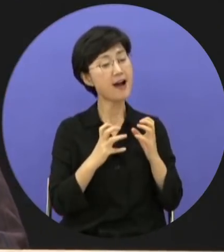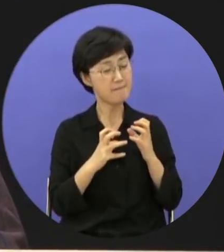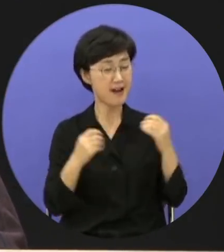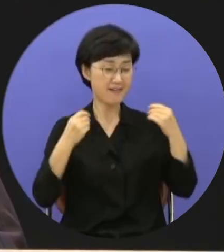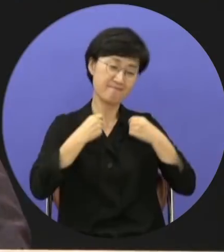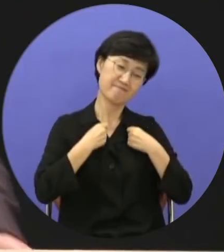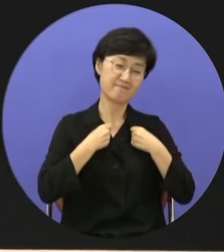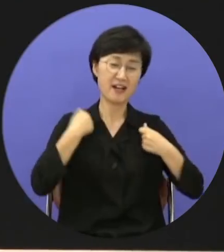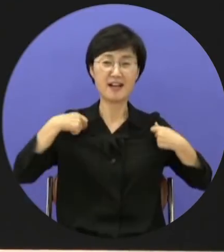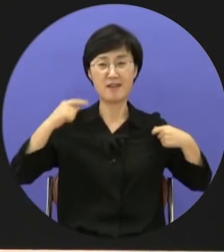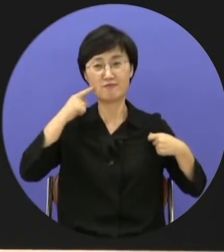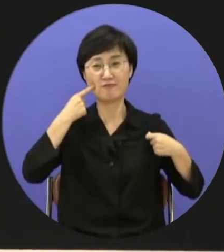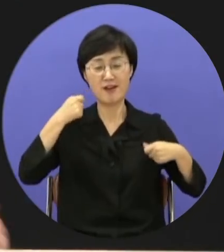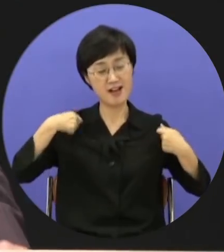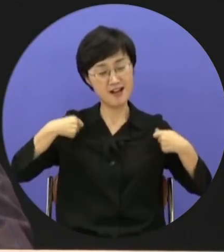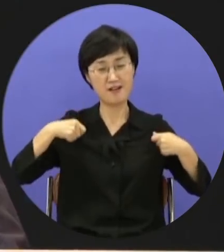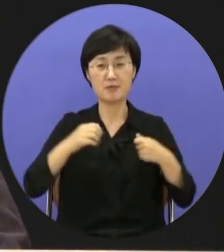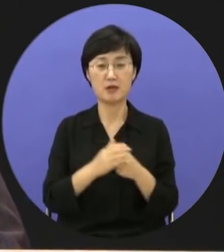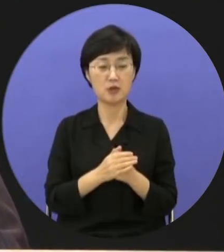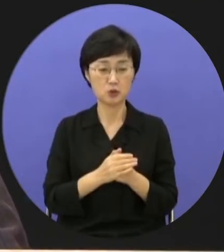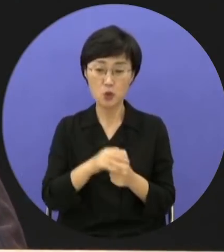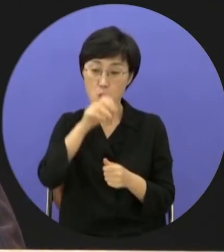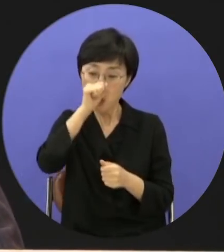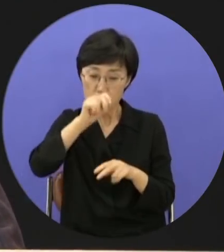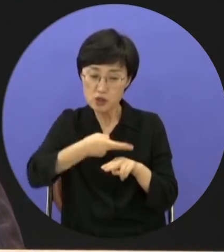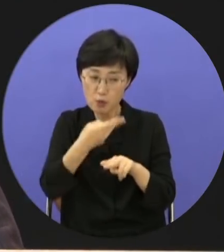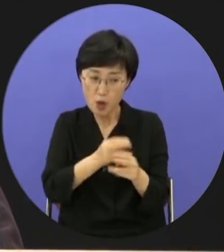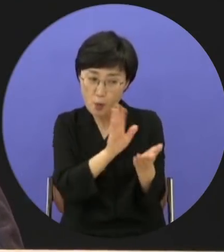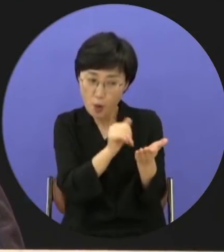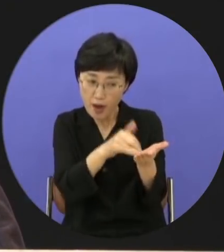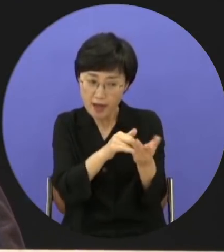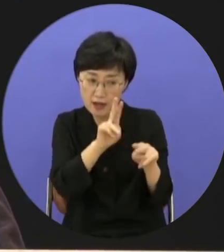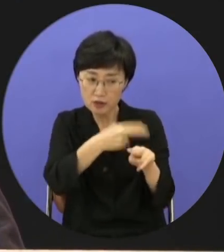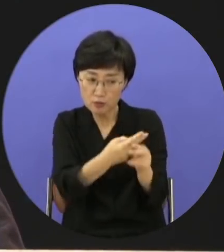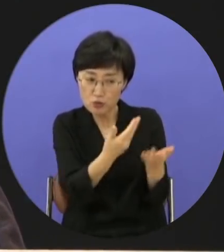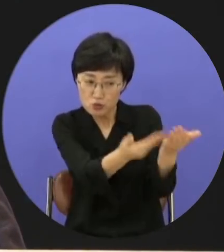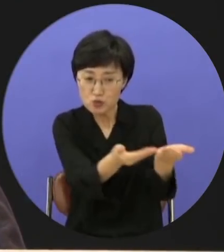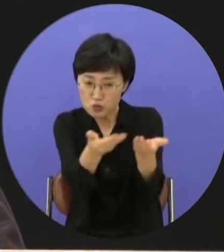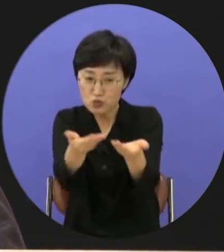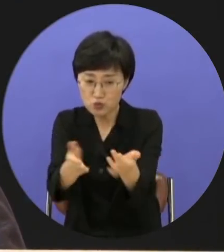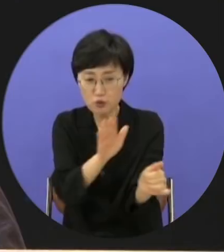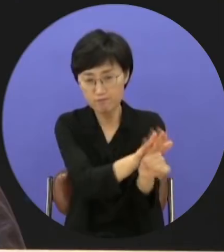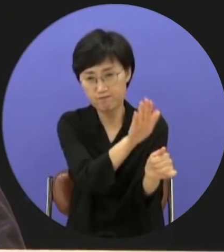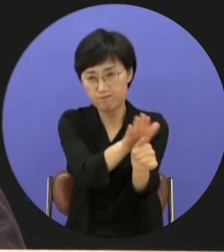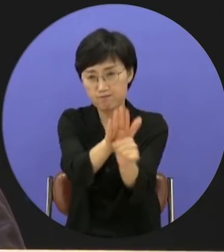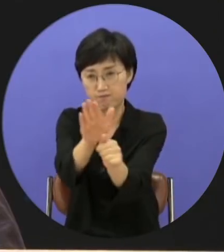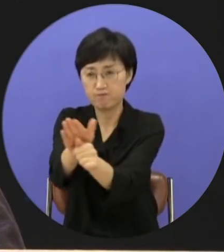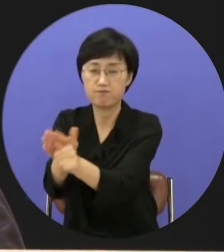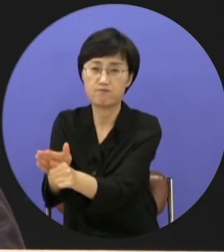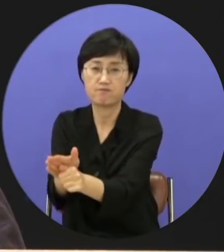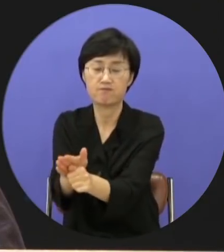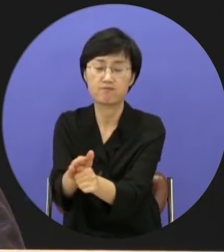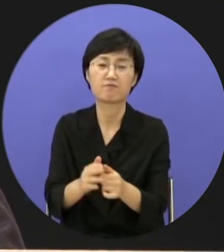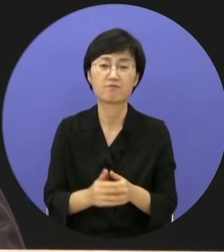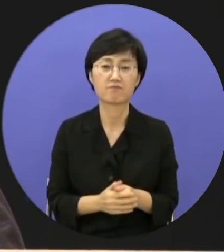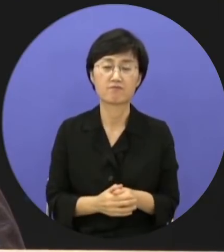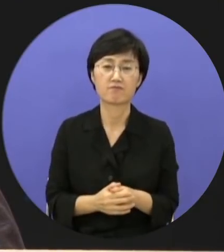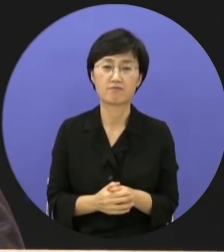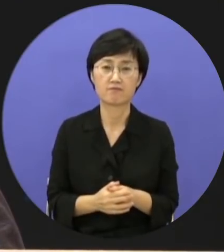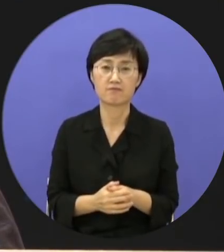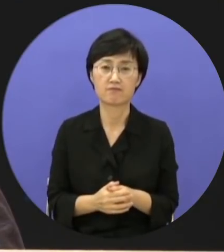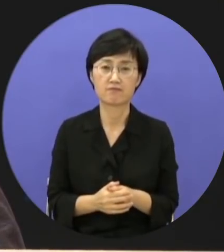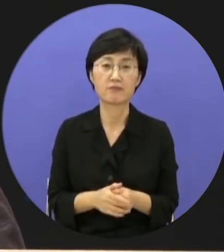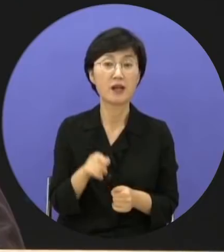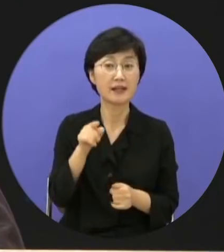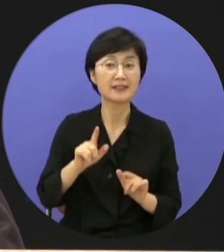perhaps I can work like Saint Nicholas and in hiding serve to benefit and support Reverend Hwang Sang-bae, for example.